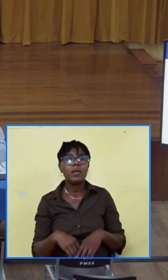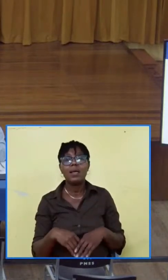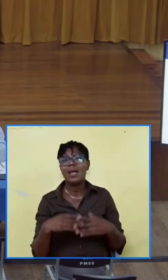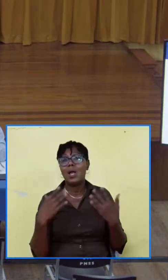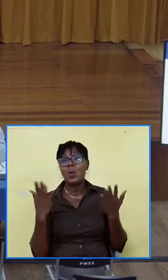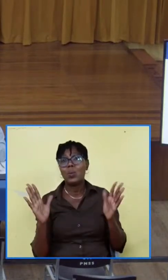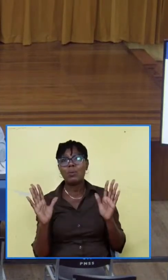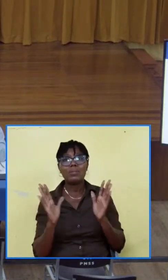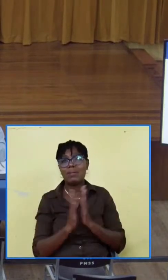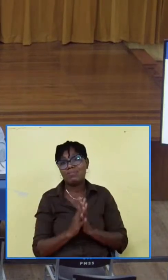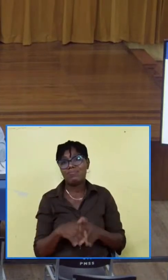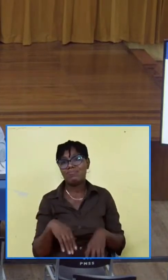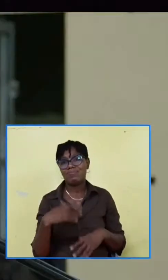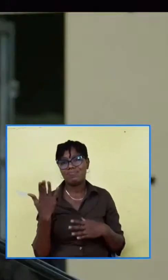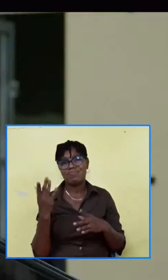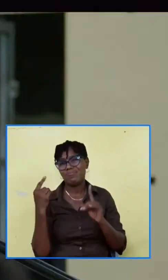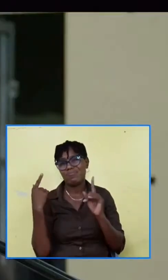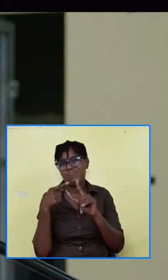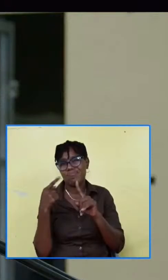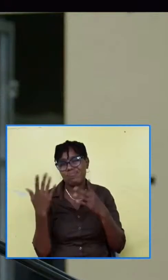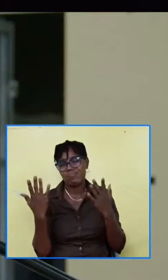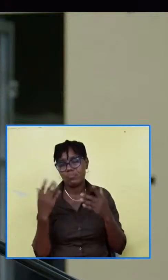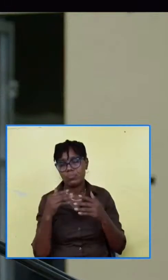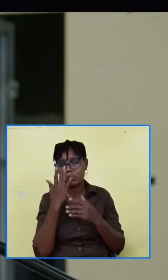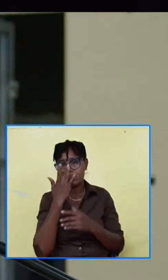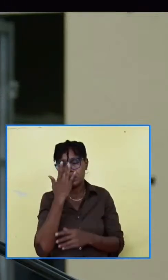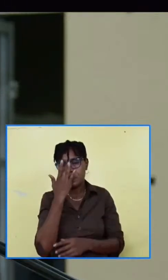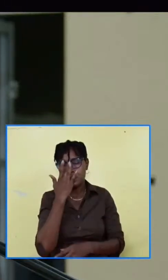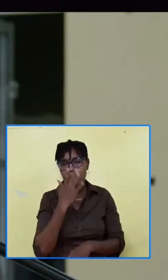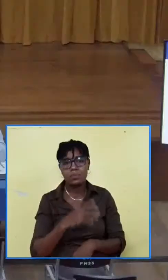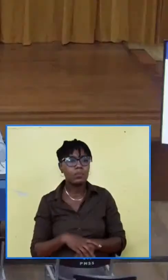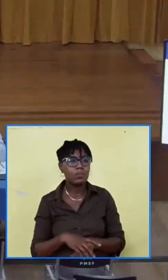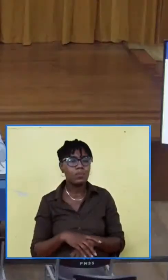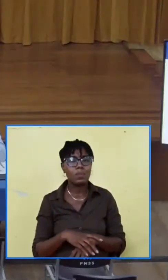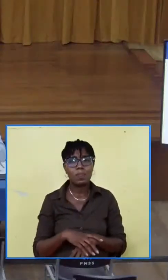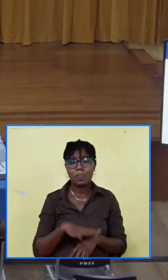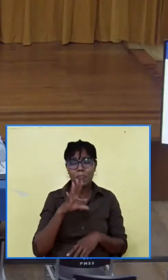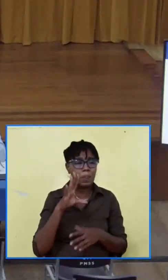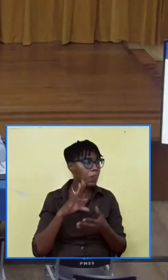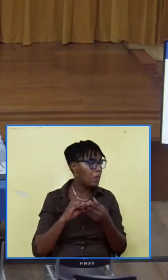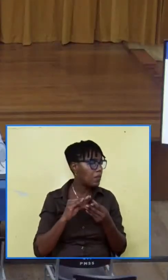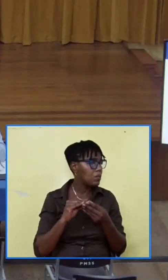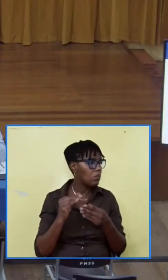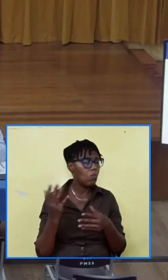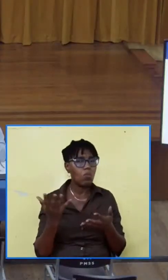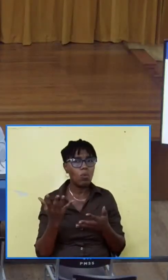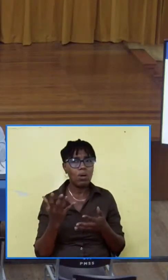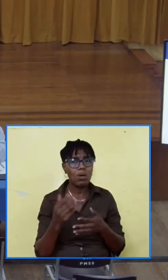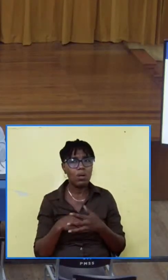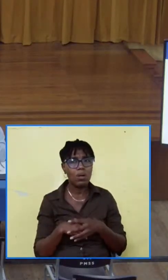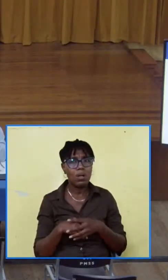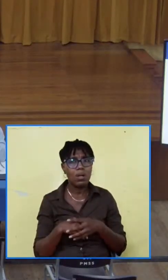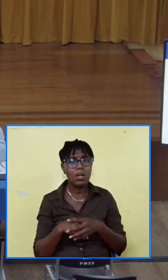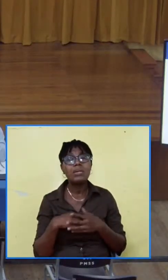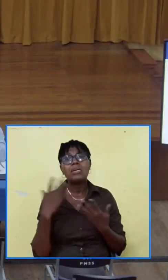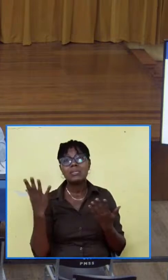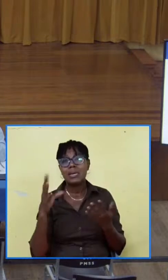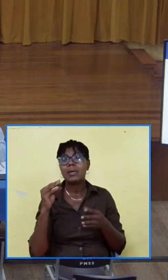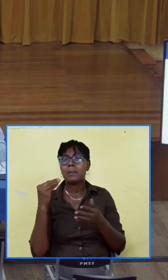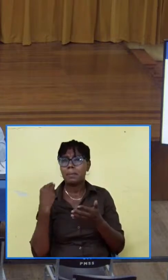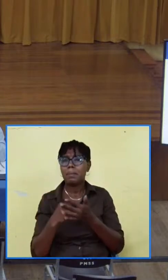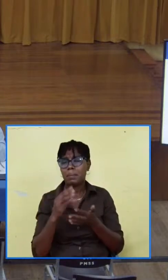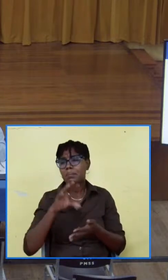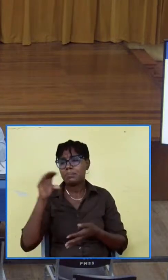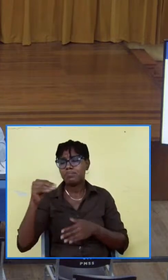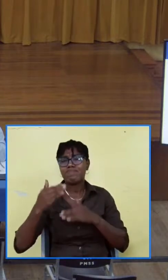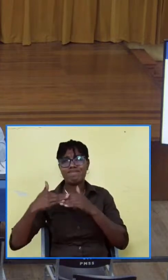shave for 3 points. Is what? It's above the allocations. Yeah, but it's above the allocations, but